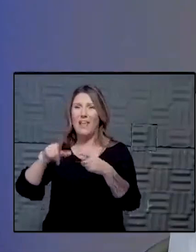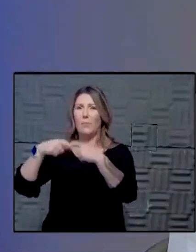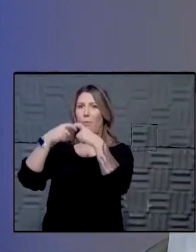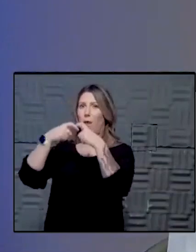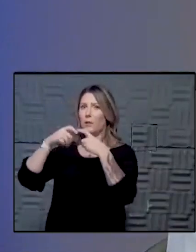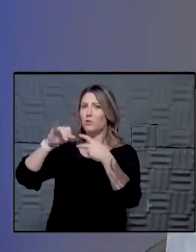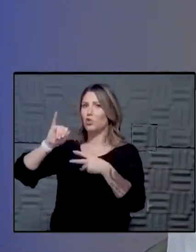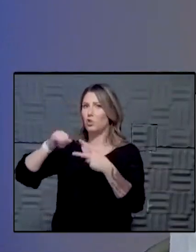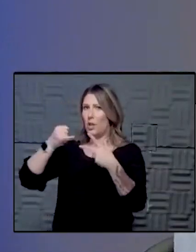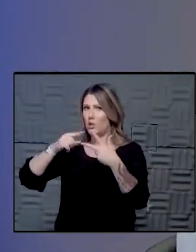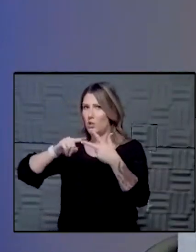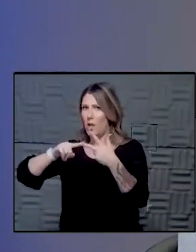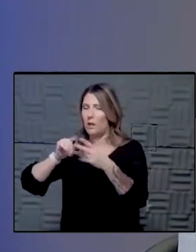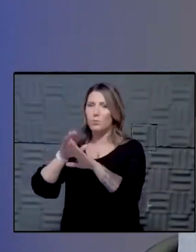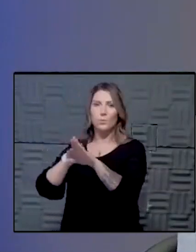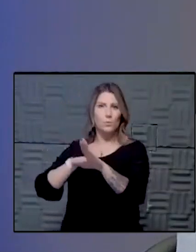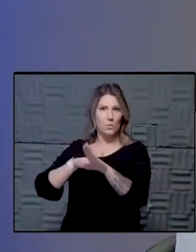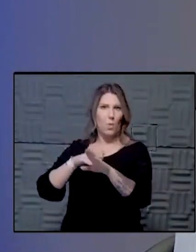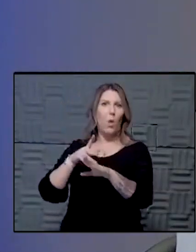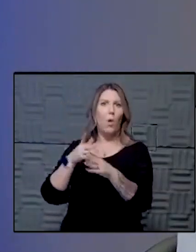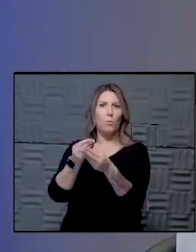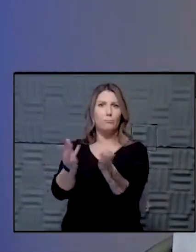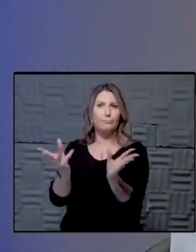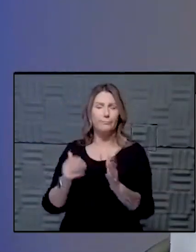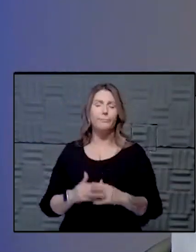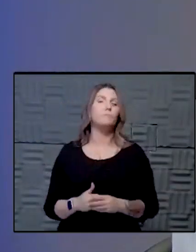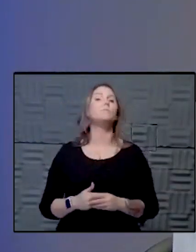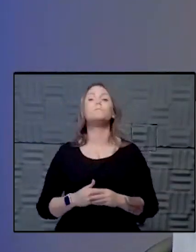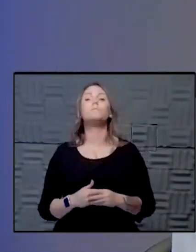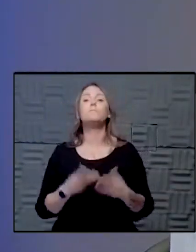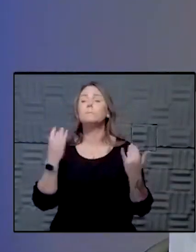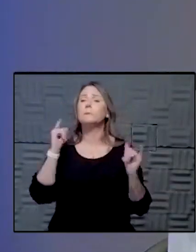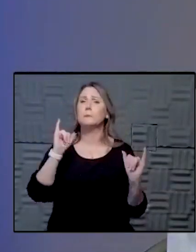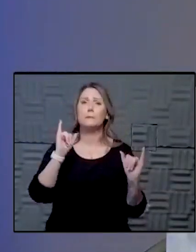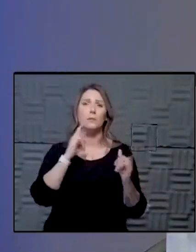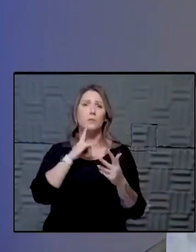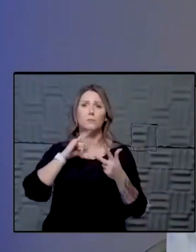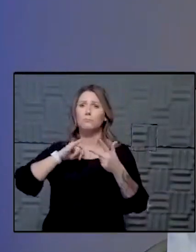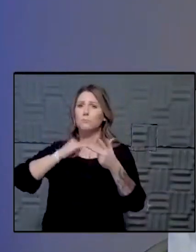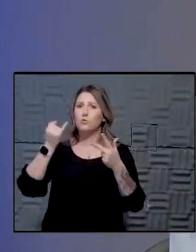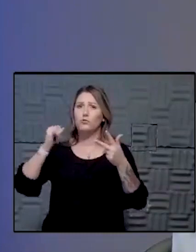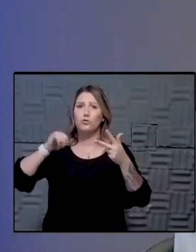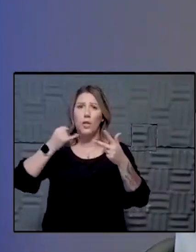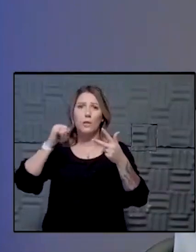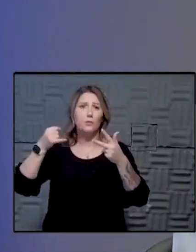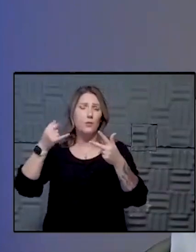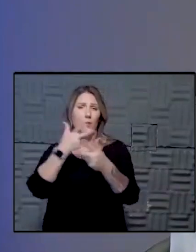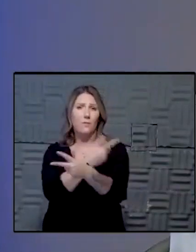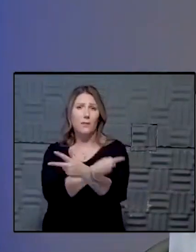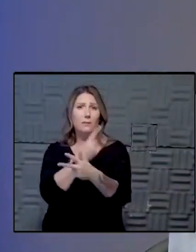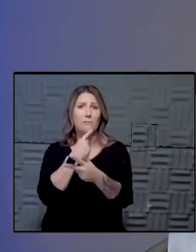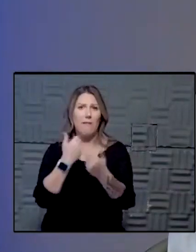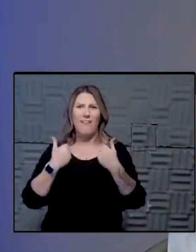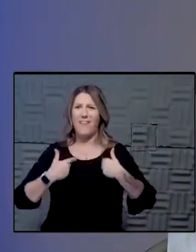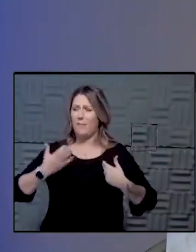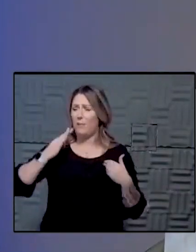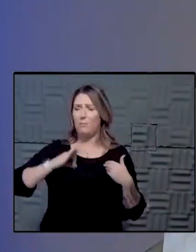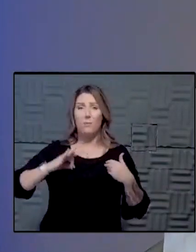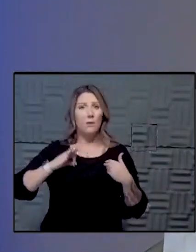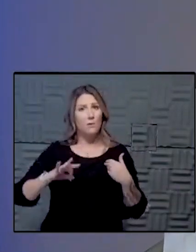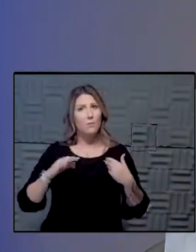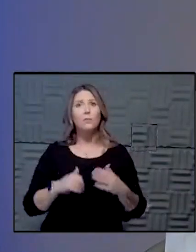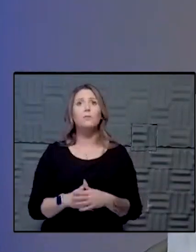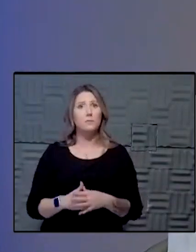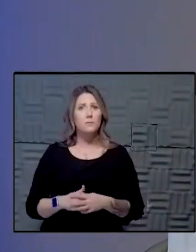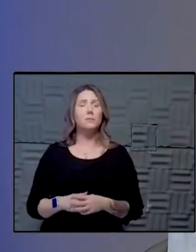was a slowdown in the rollout. I still think the Johnson & Johnson, the J&J vaccine, offers benefits that people,